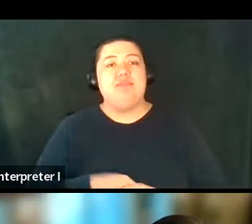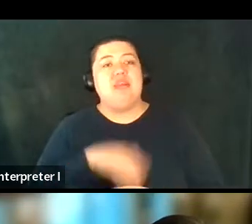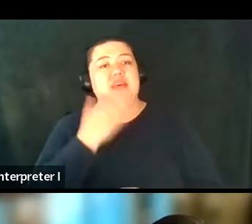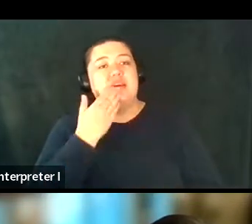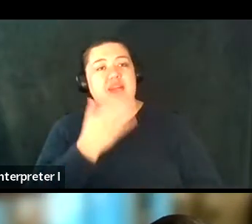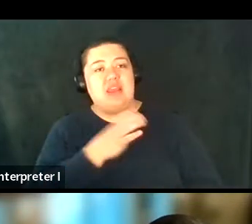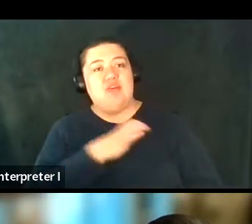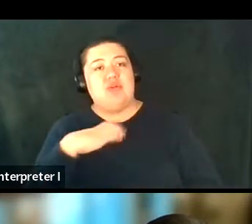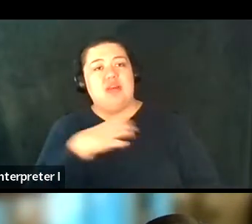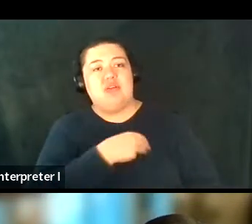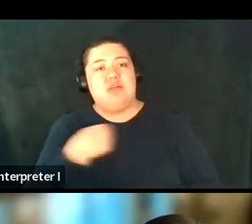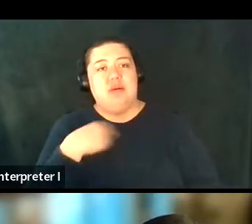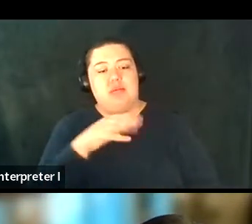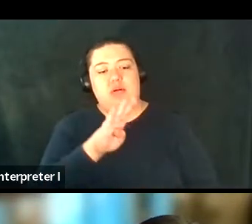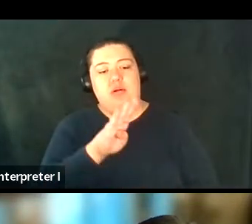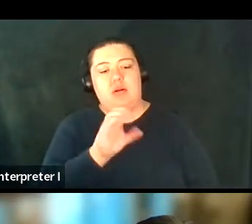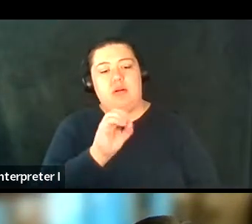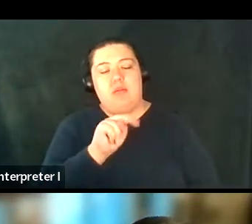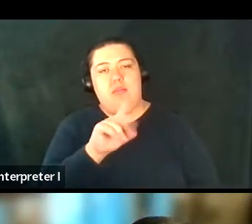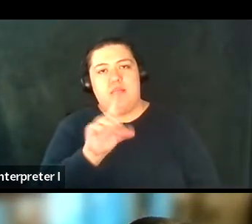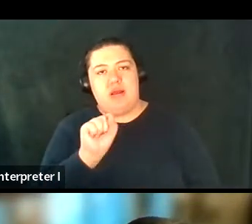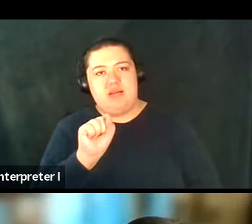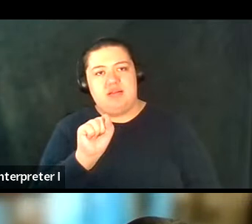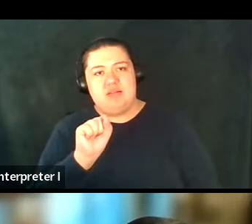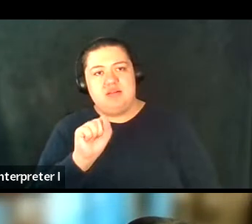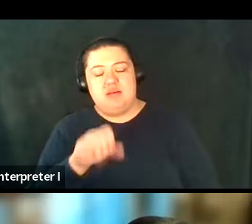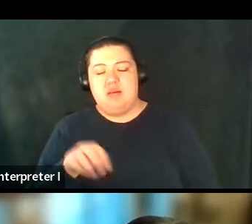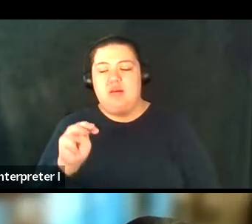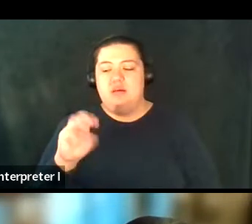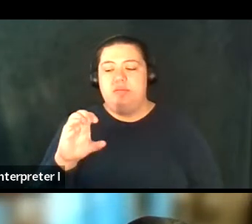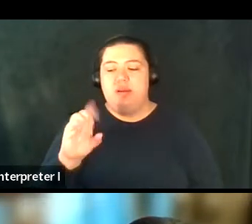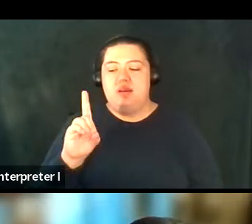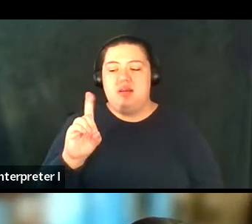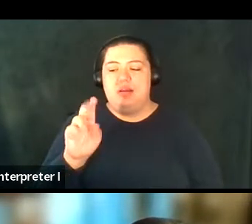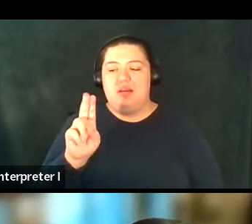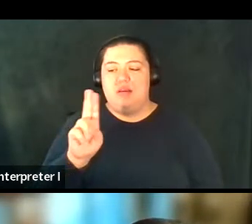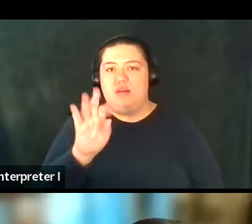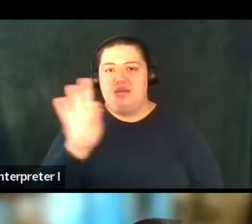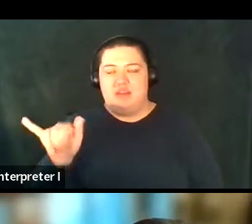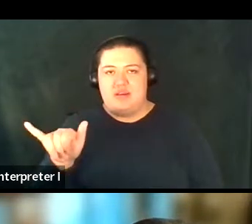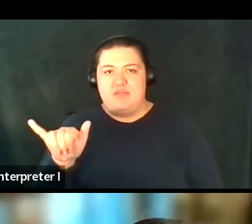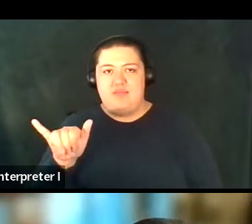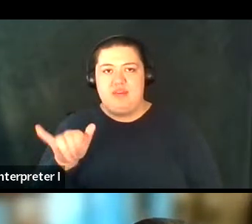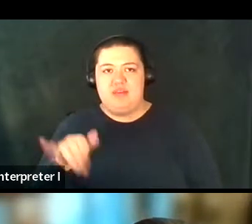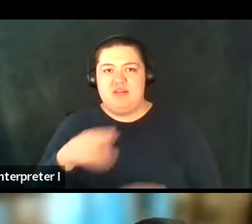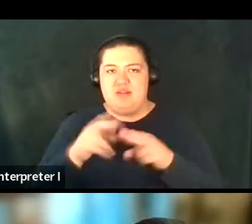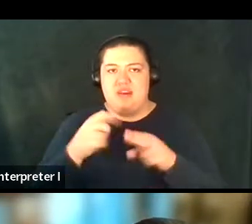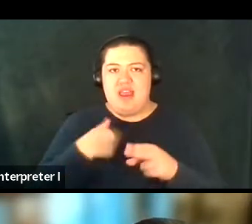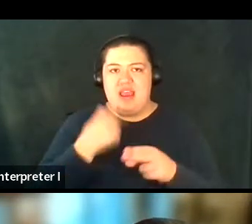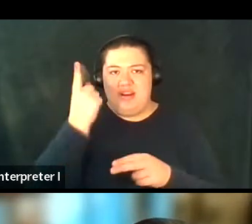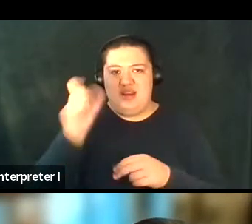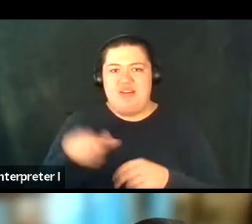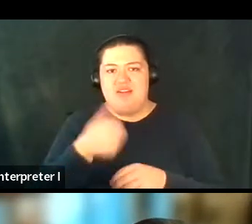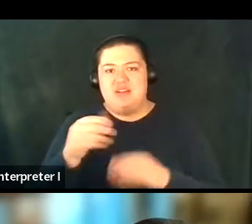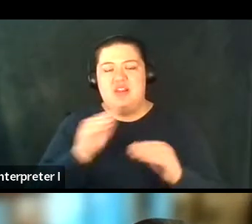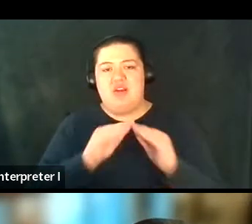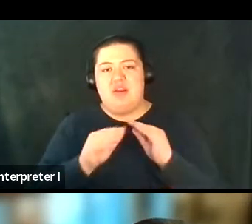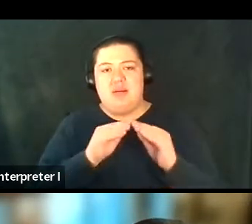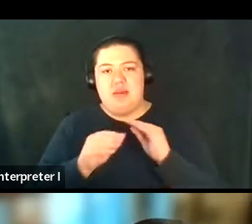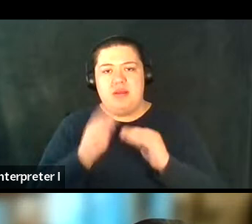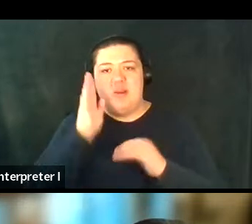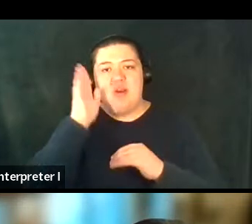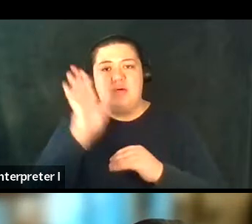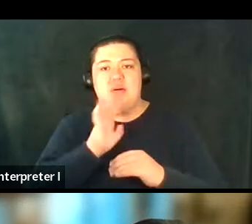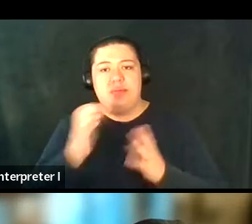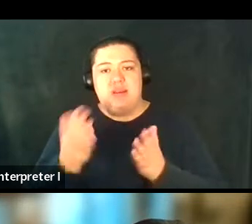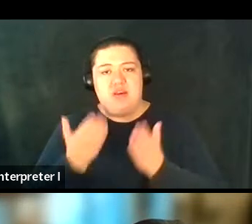Councilmember Bonds. Councilmember McDuffie. Just briefly, I understand that there's another amendment that's going to be